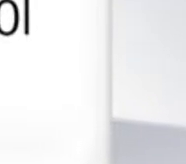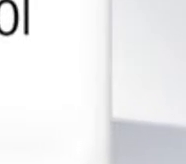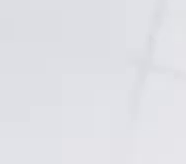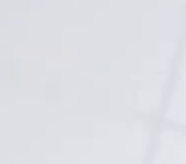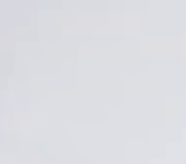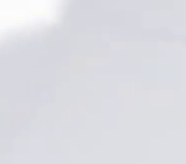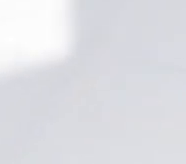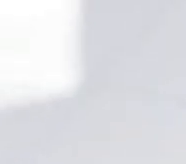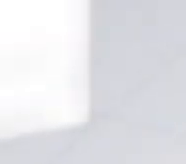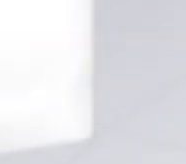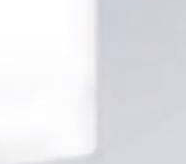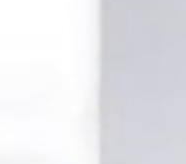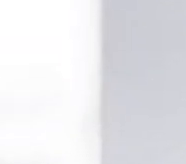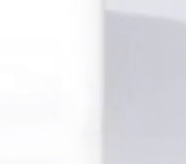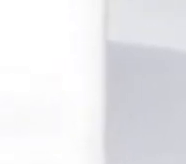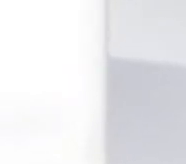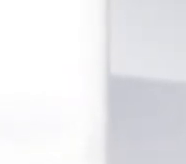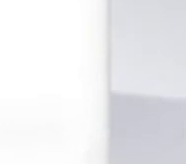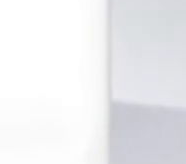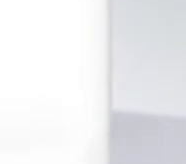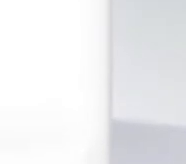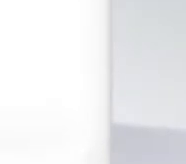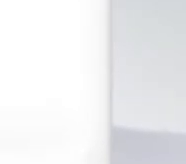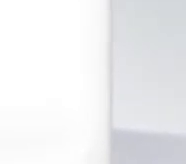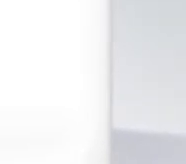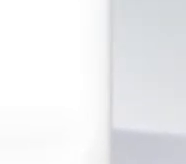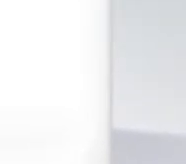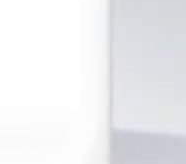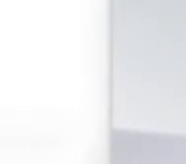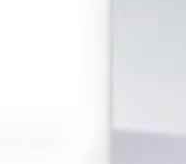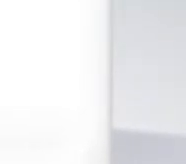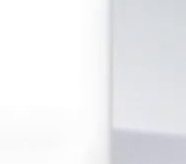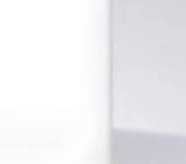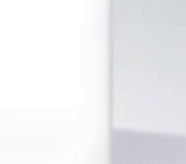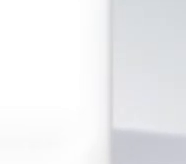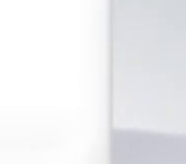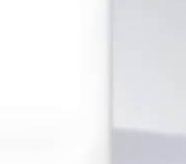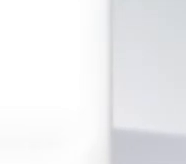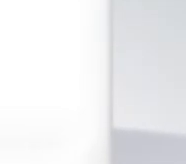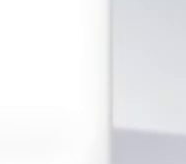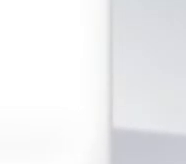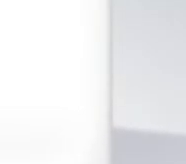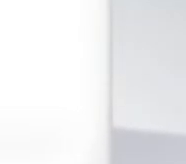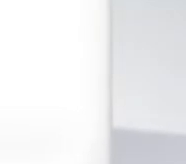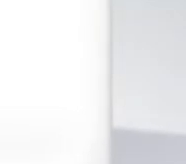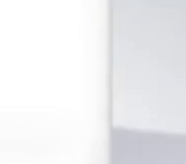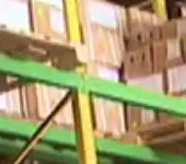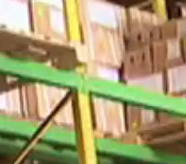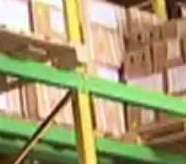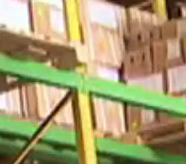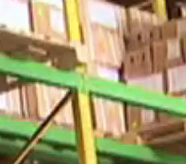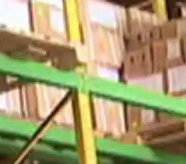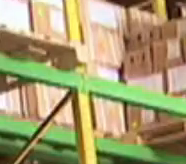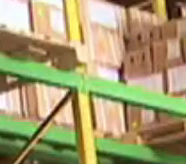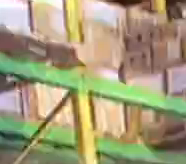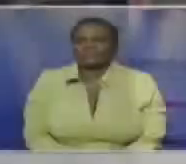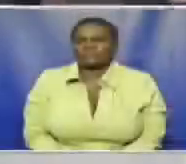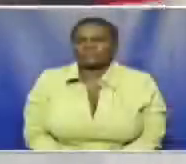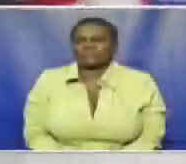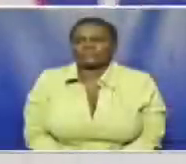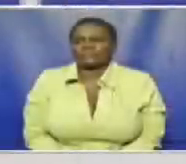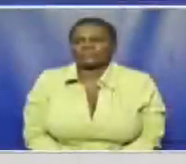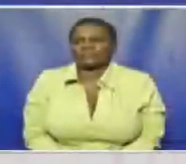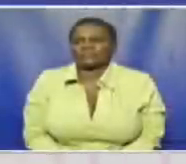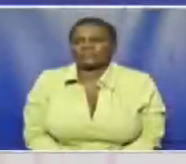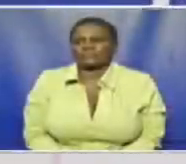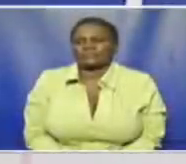crisis, warehousing and distribution problems, dead stock, and purchase of non-priority items. KEMSA says currently